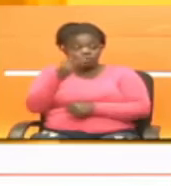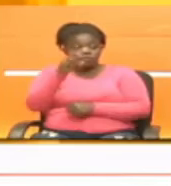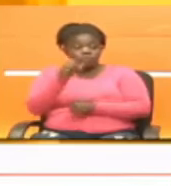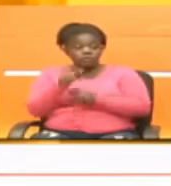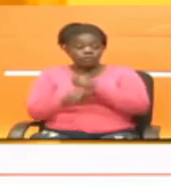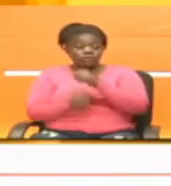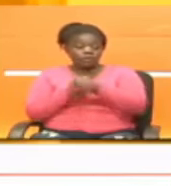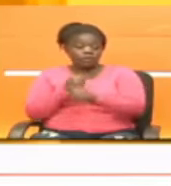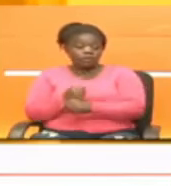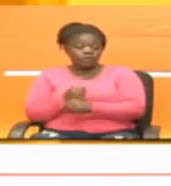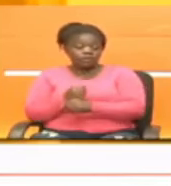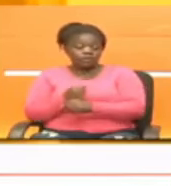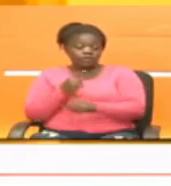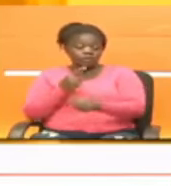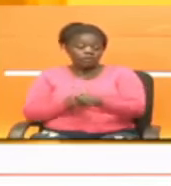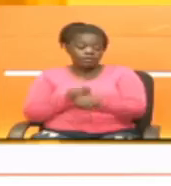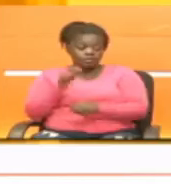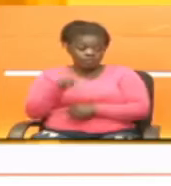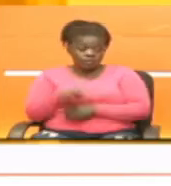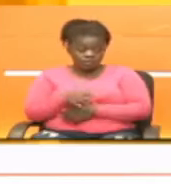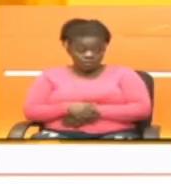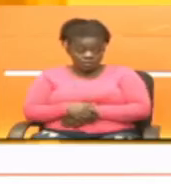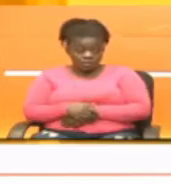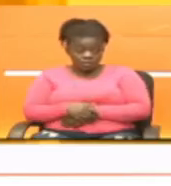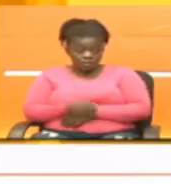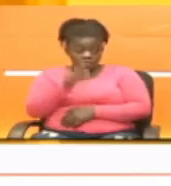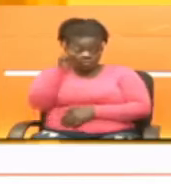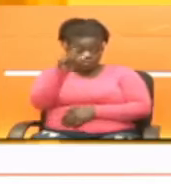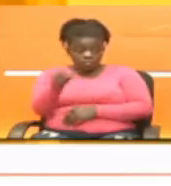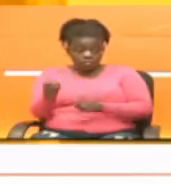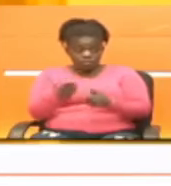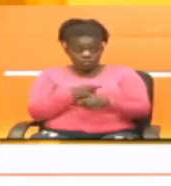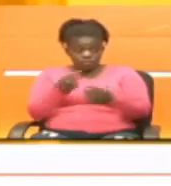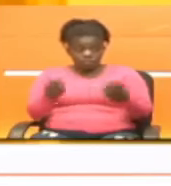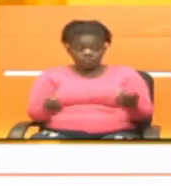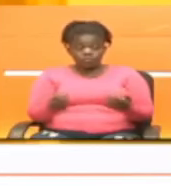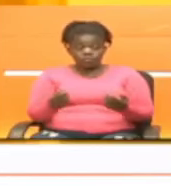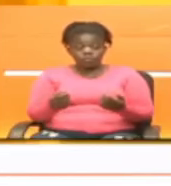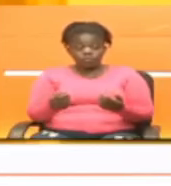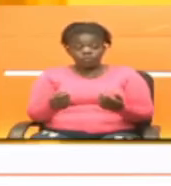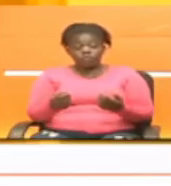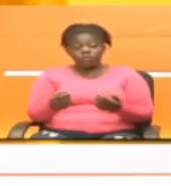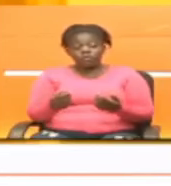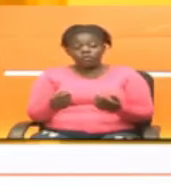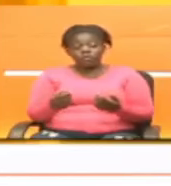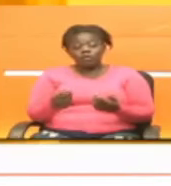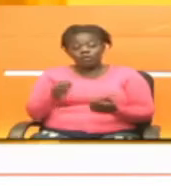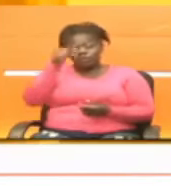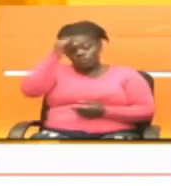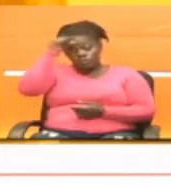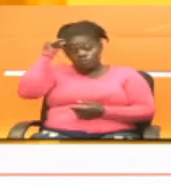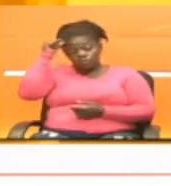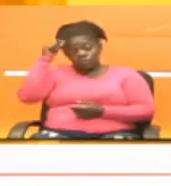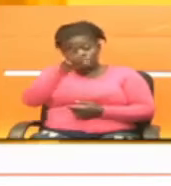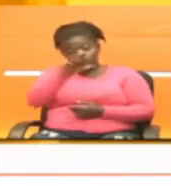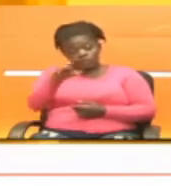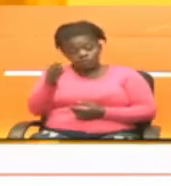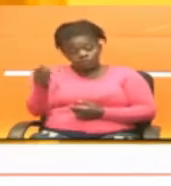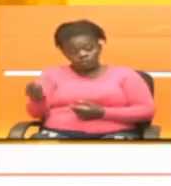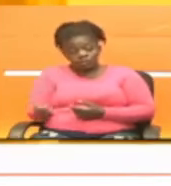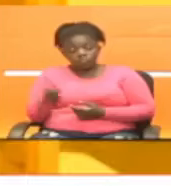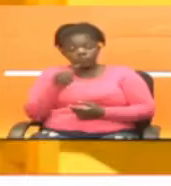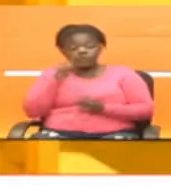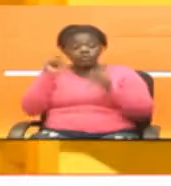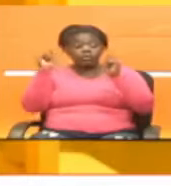that time. As somebody from the indigenous groups of this area, I always